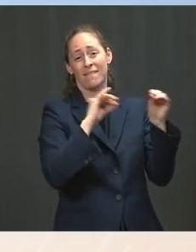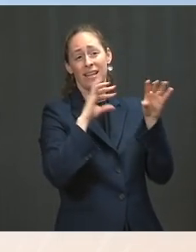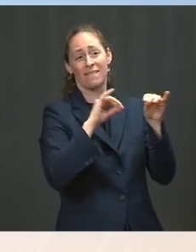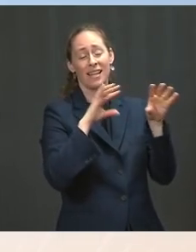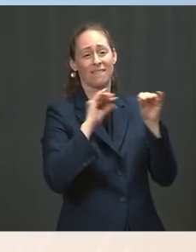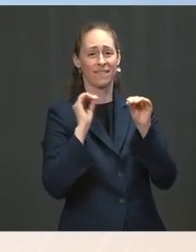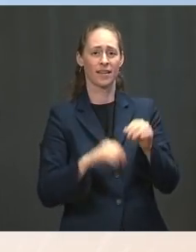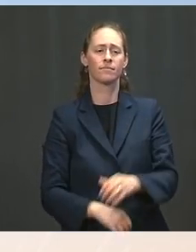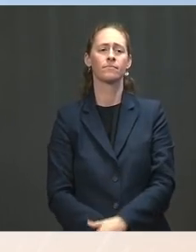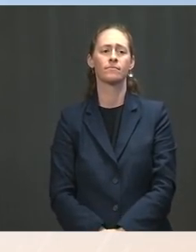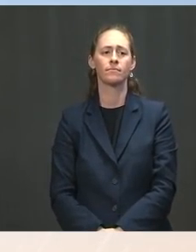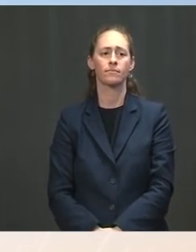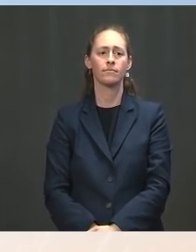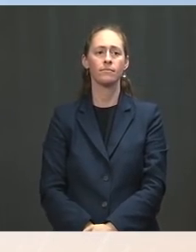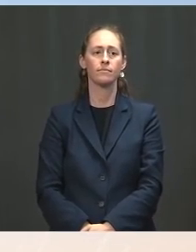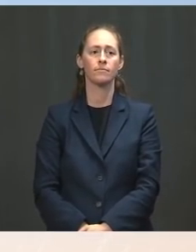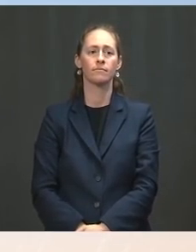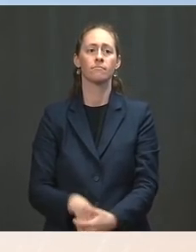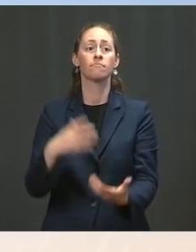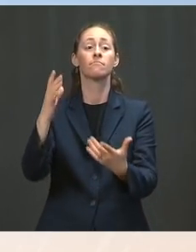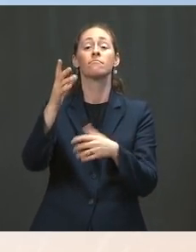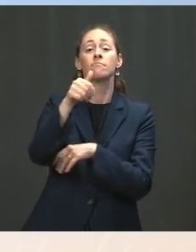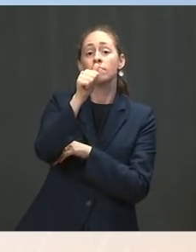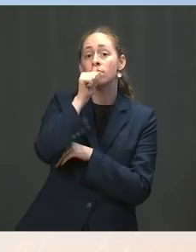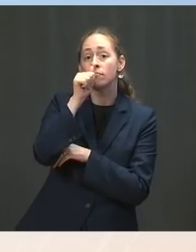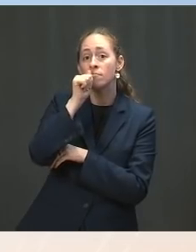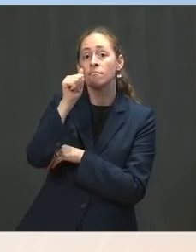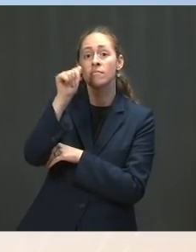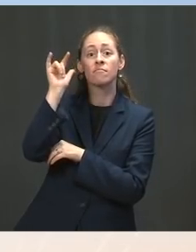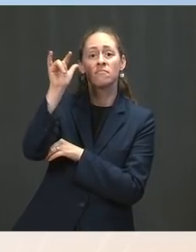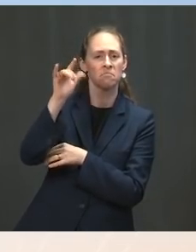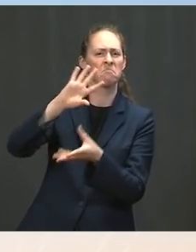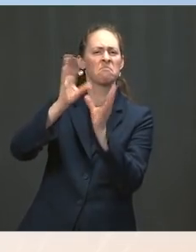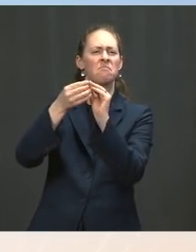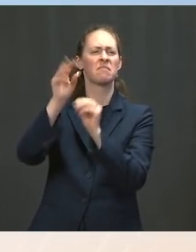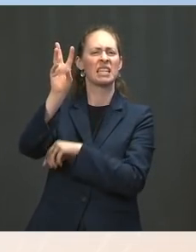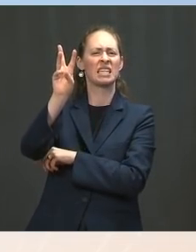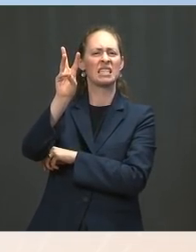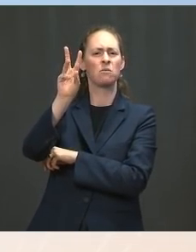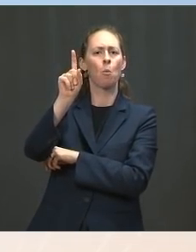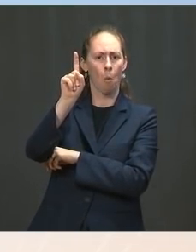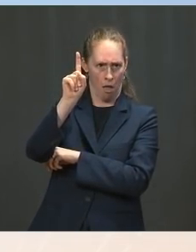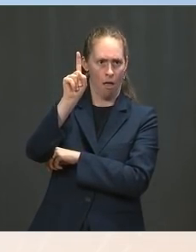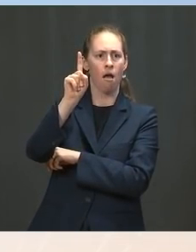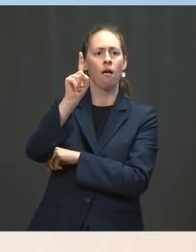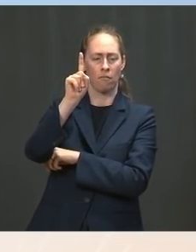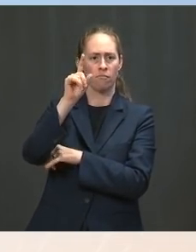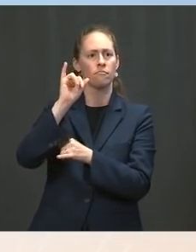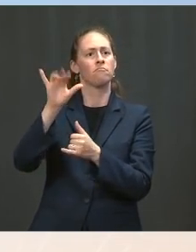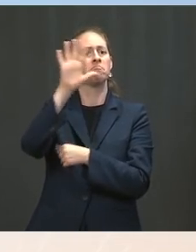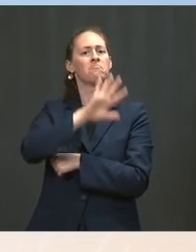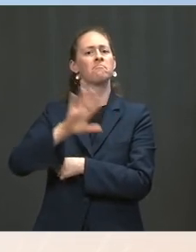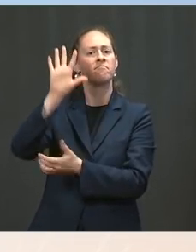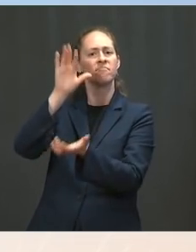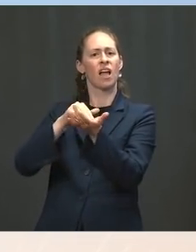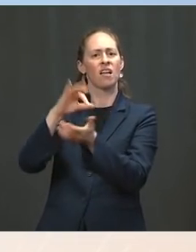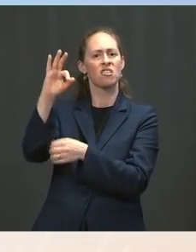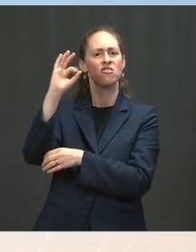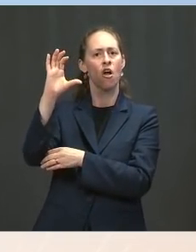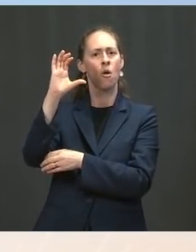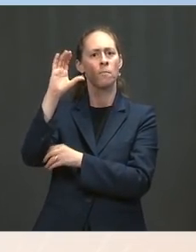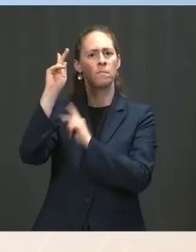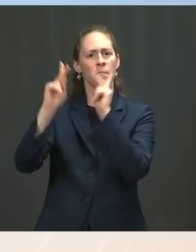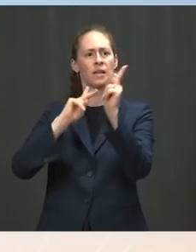have evacuated approximately 5,900 additional people. That is more than 16,000 people